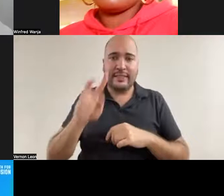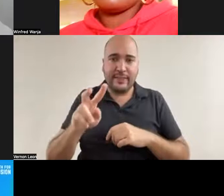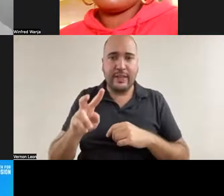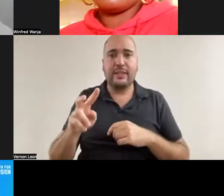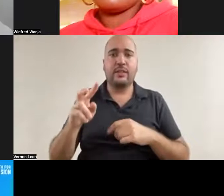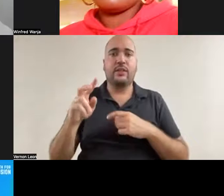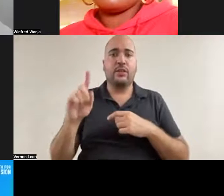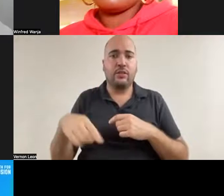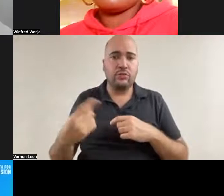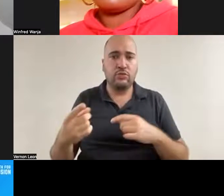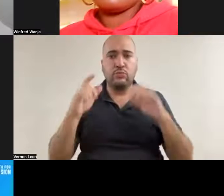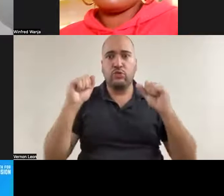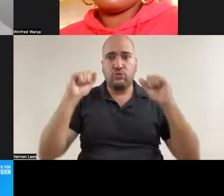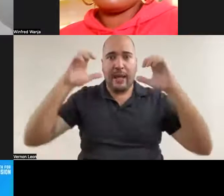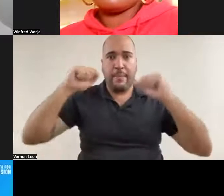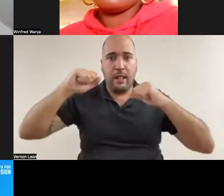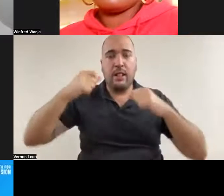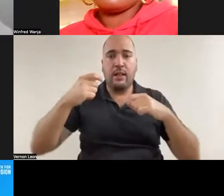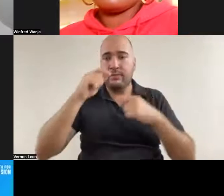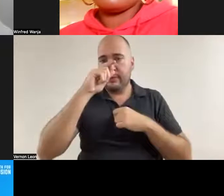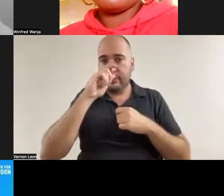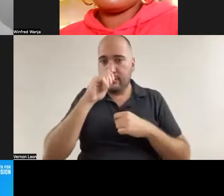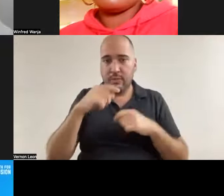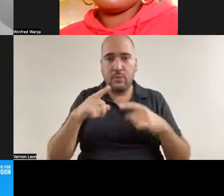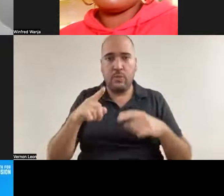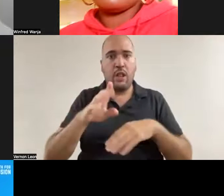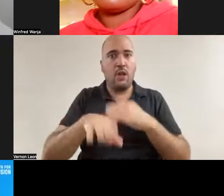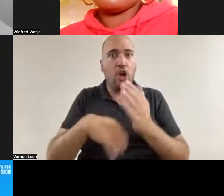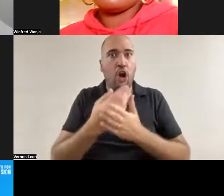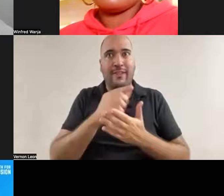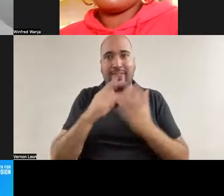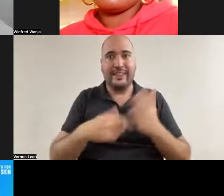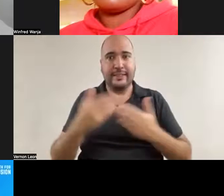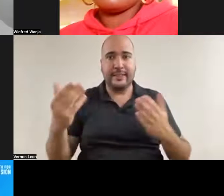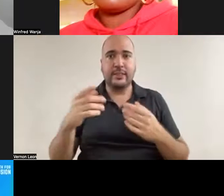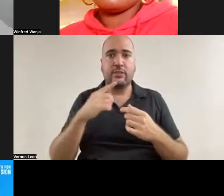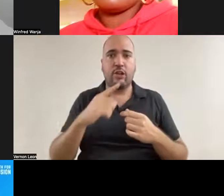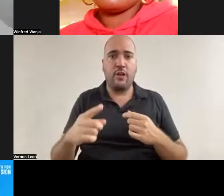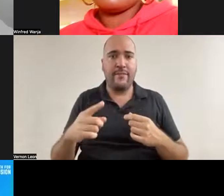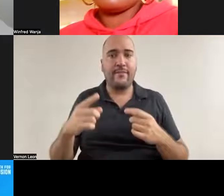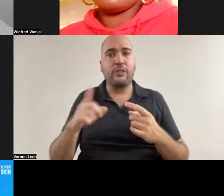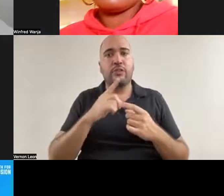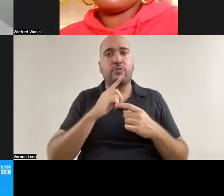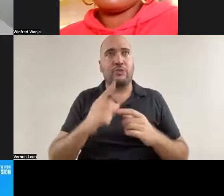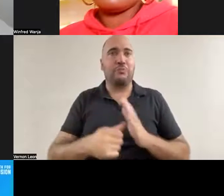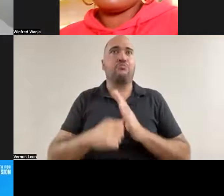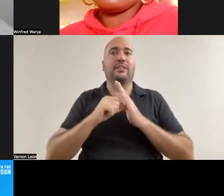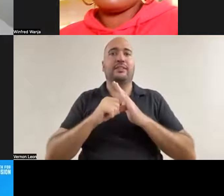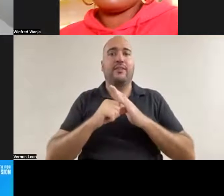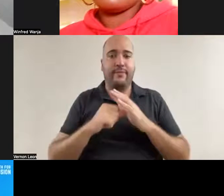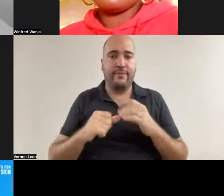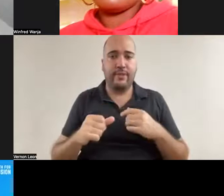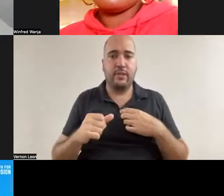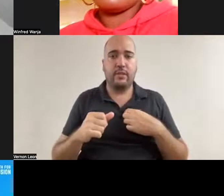was just incredible. And while all these things are very impressive, what